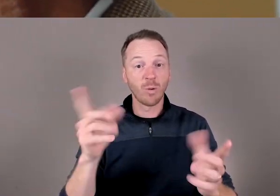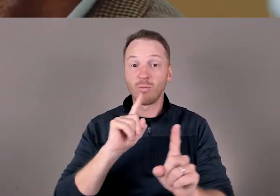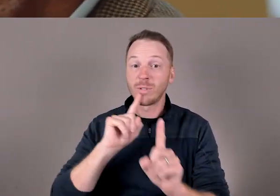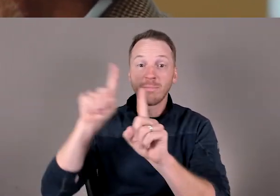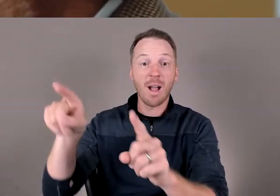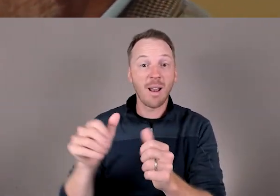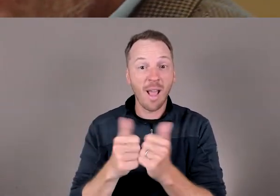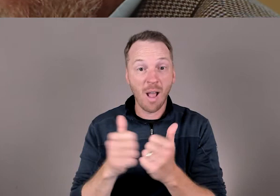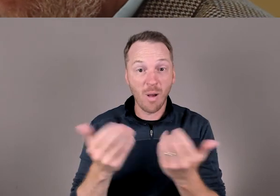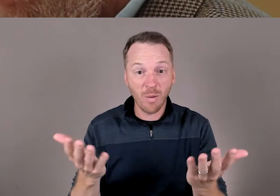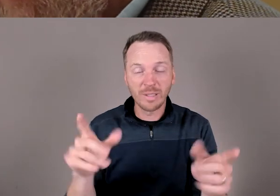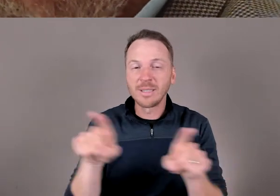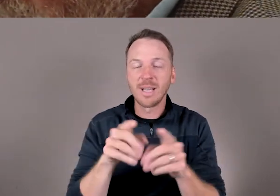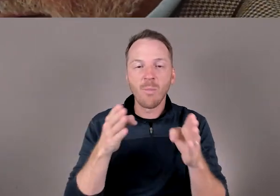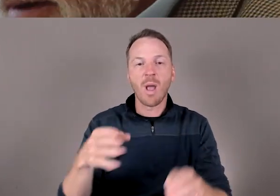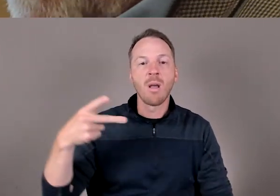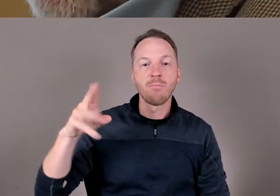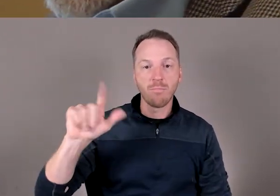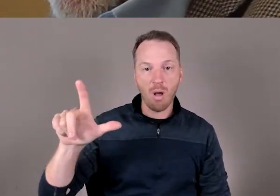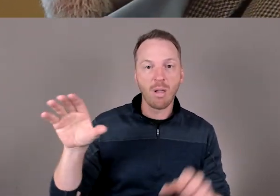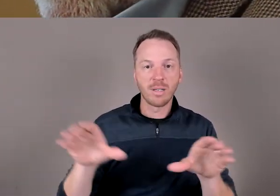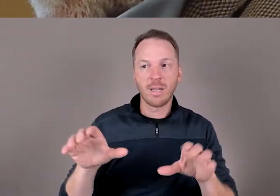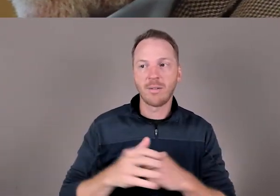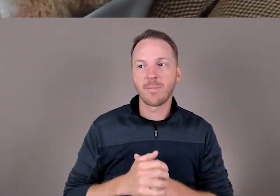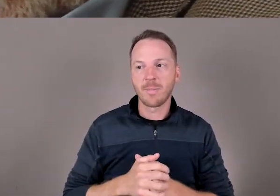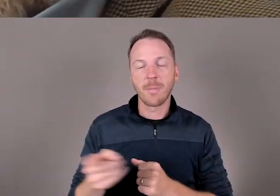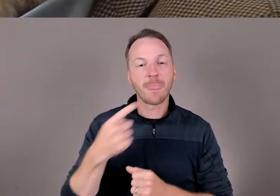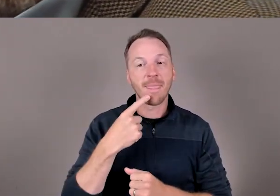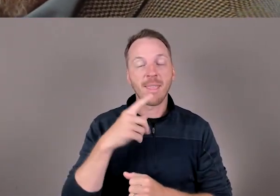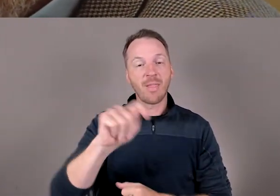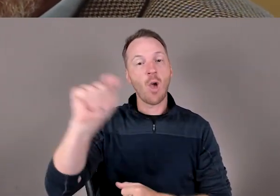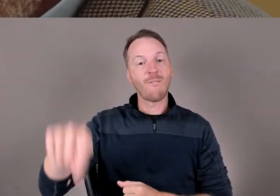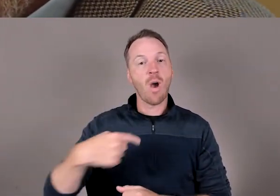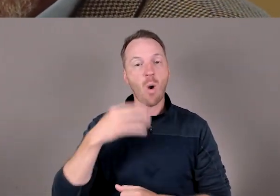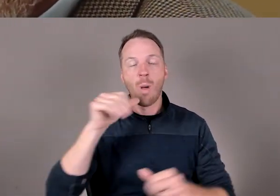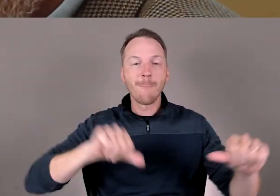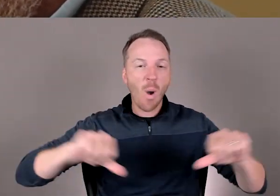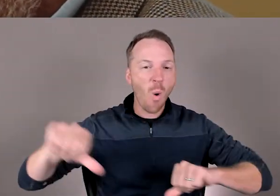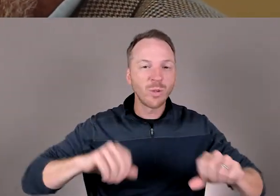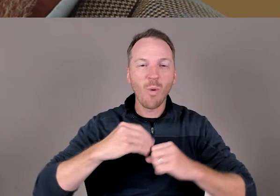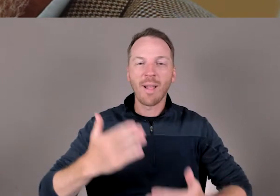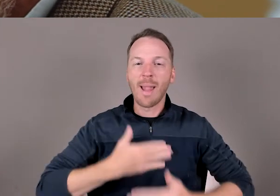that the same way the Apostle Paul did when he said, therefore I will boast all the more